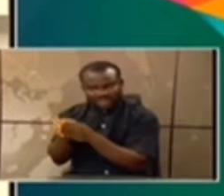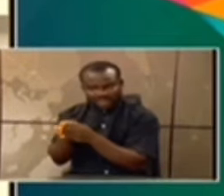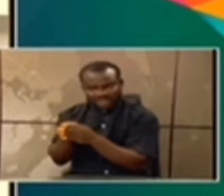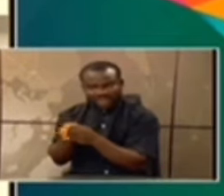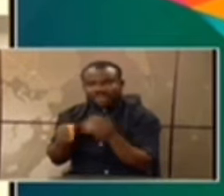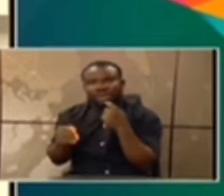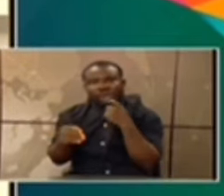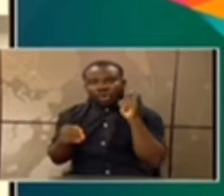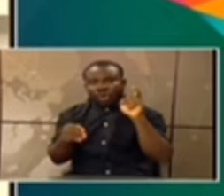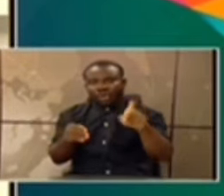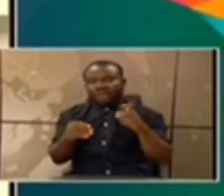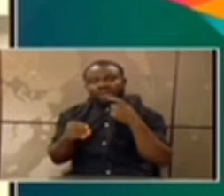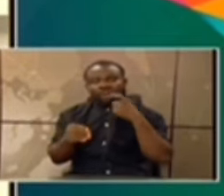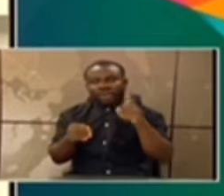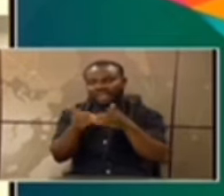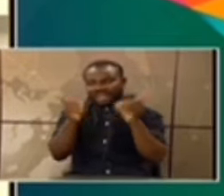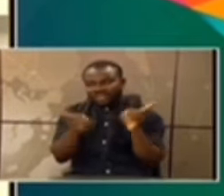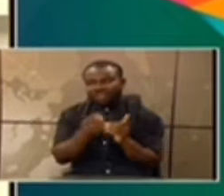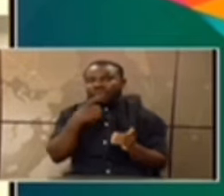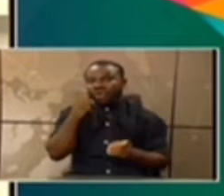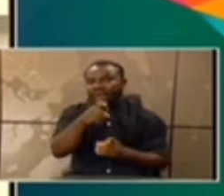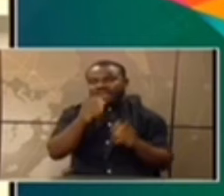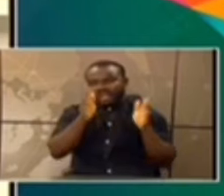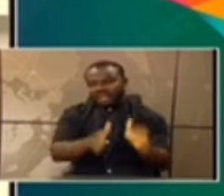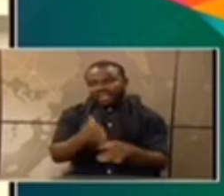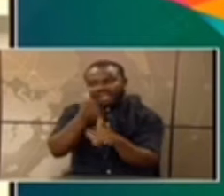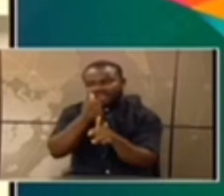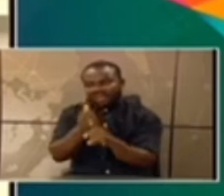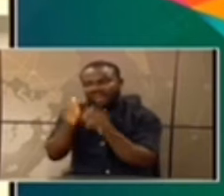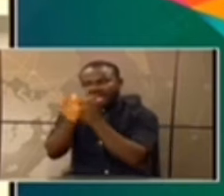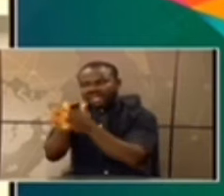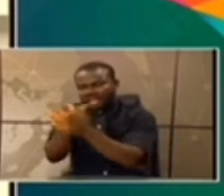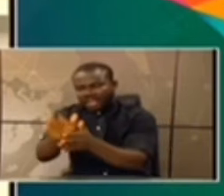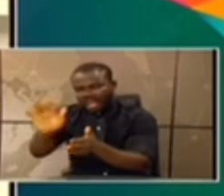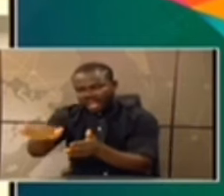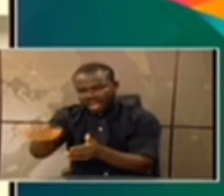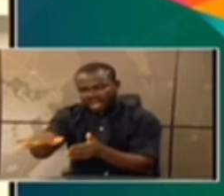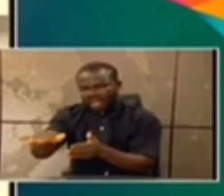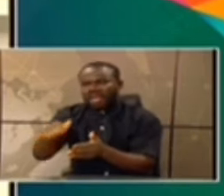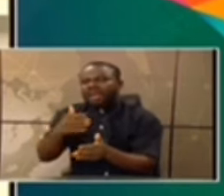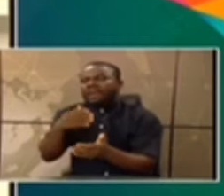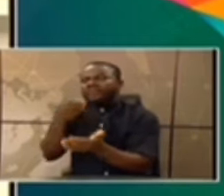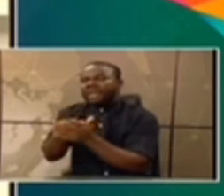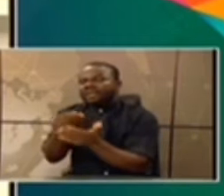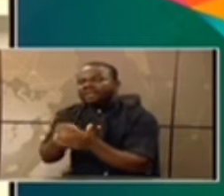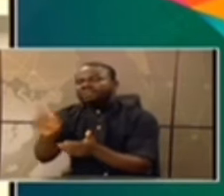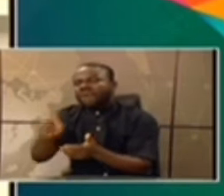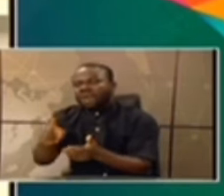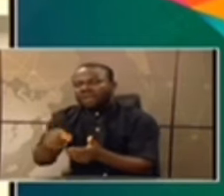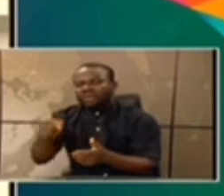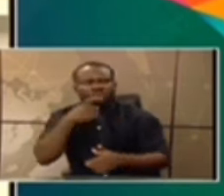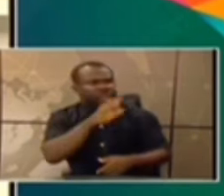Commanders are a busa district commanders now. A busa, sir. Yes, you can wait. Woman, Mujina or Peter. My minimum Mujina for almost 5 hours